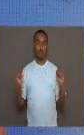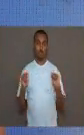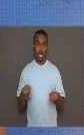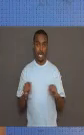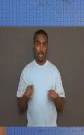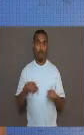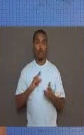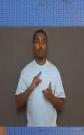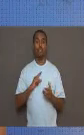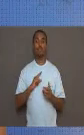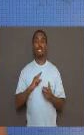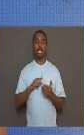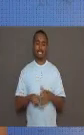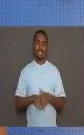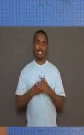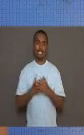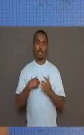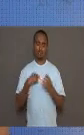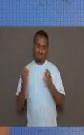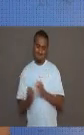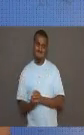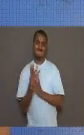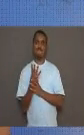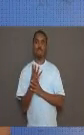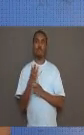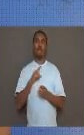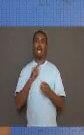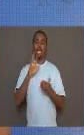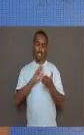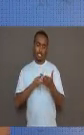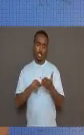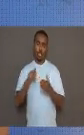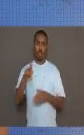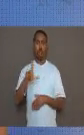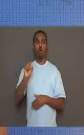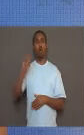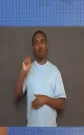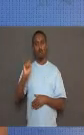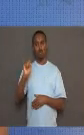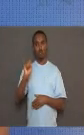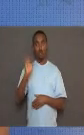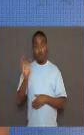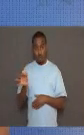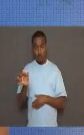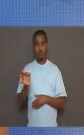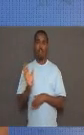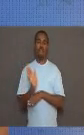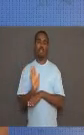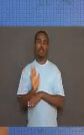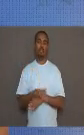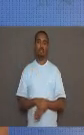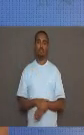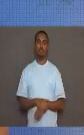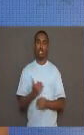Today, we will be starting our exploration by studying the plot of a film. Let